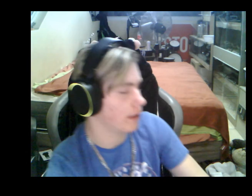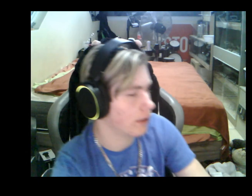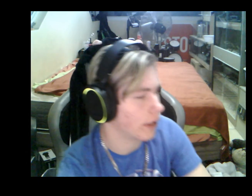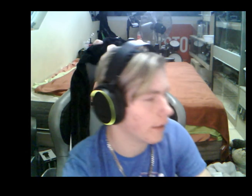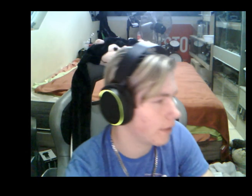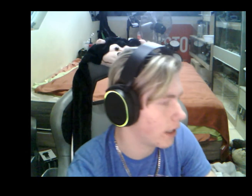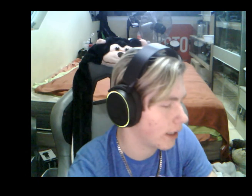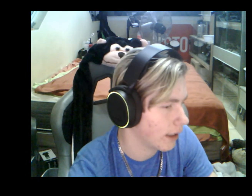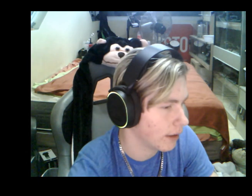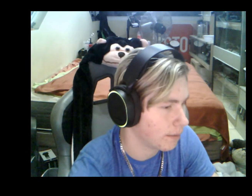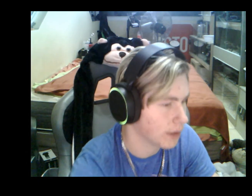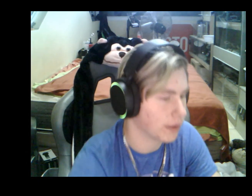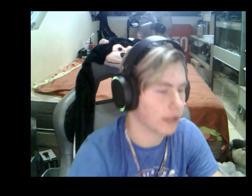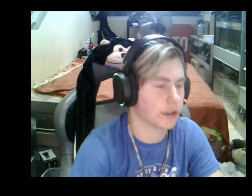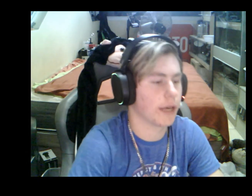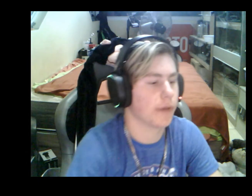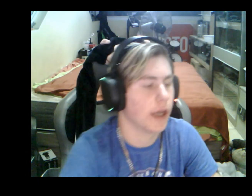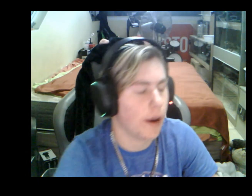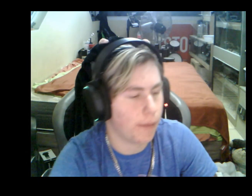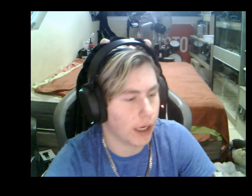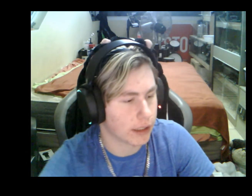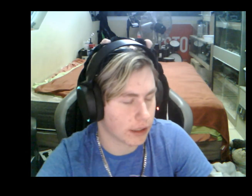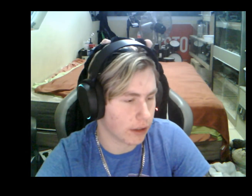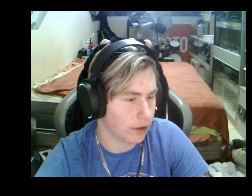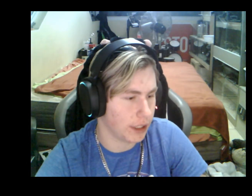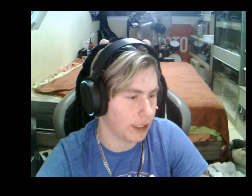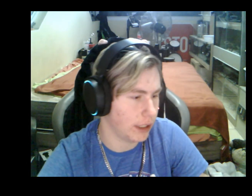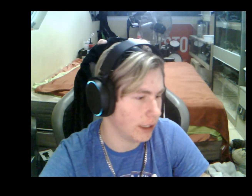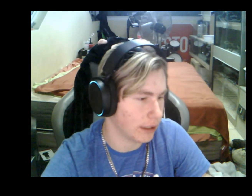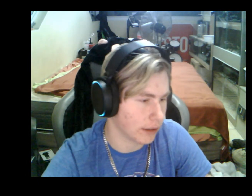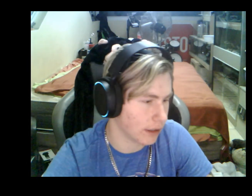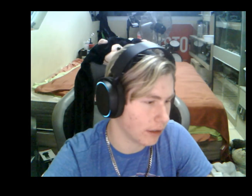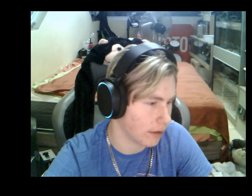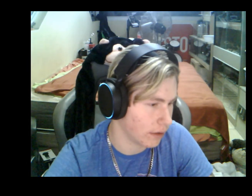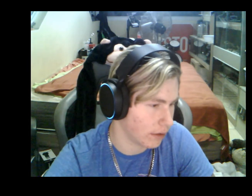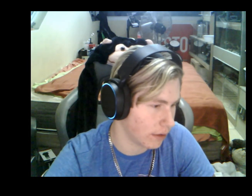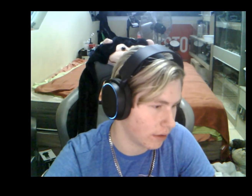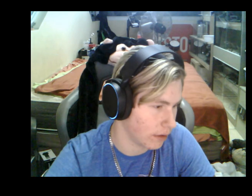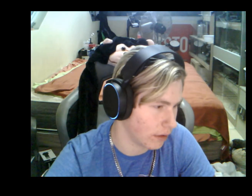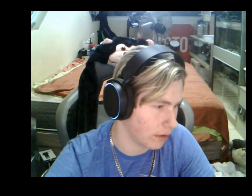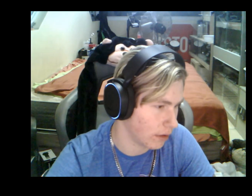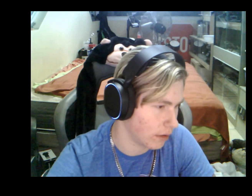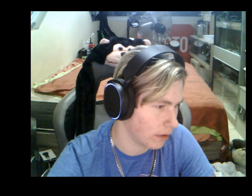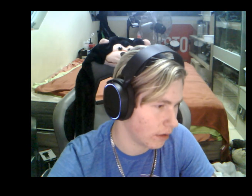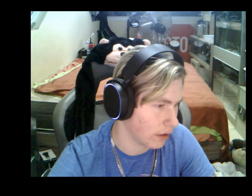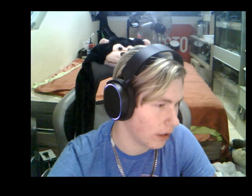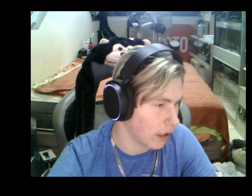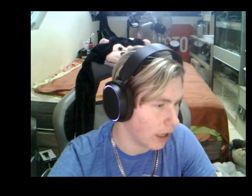Shadia, sorry if I mispronounced your name, but no, he didn't.